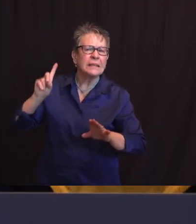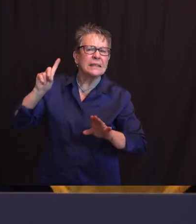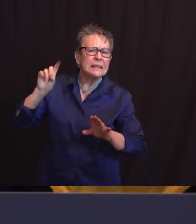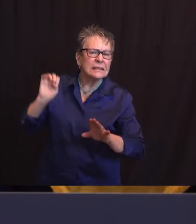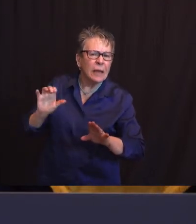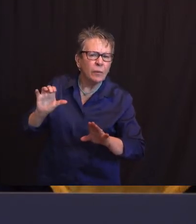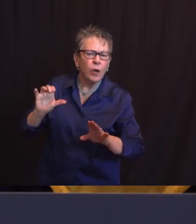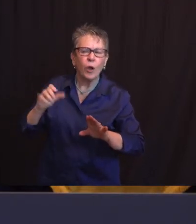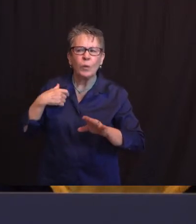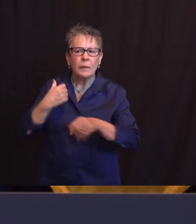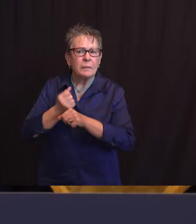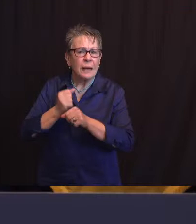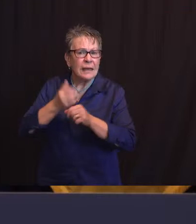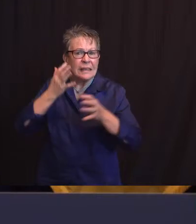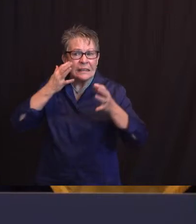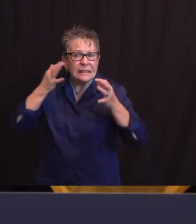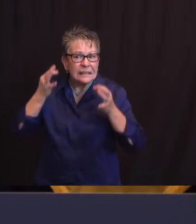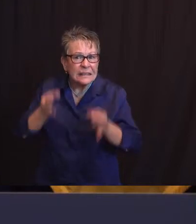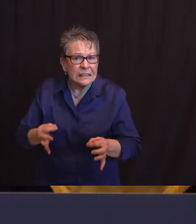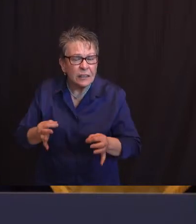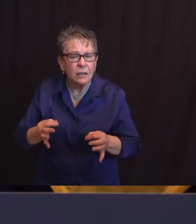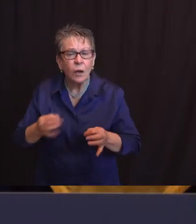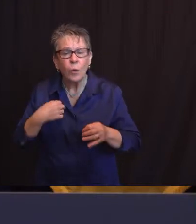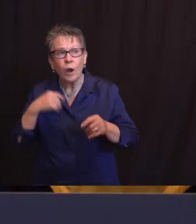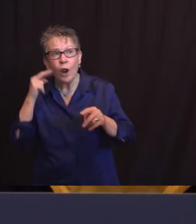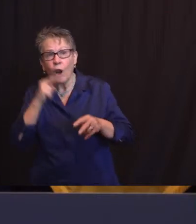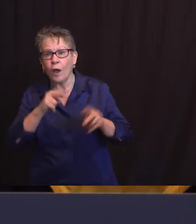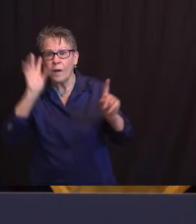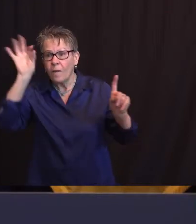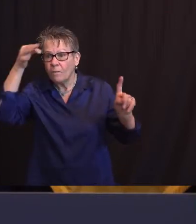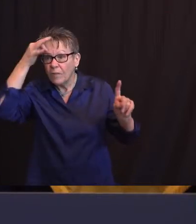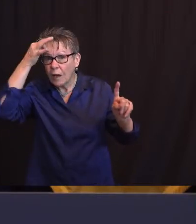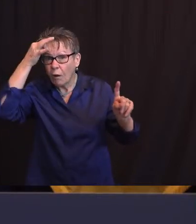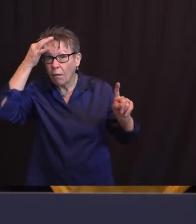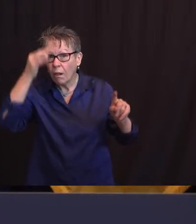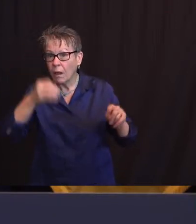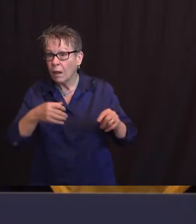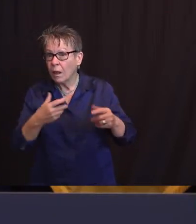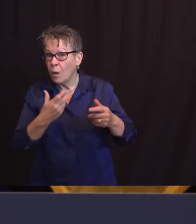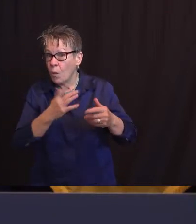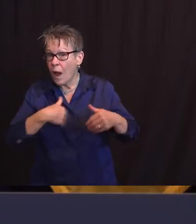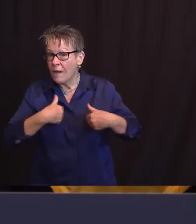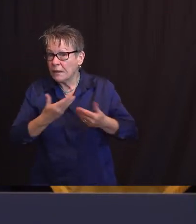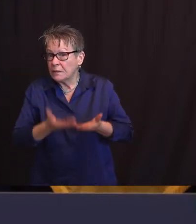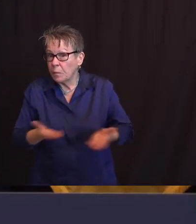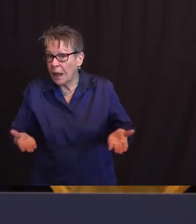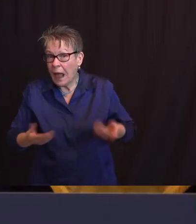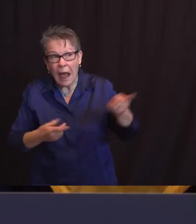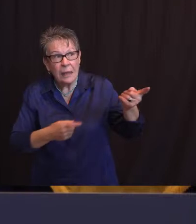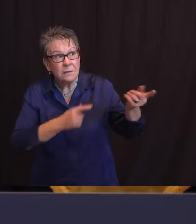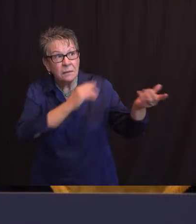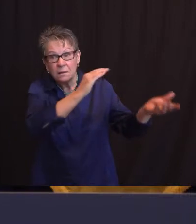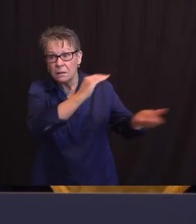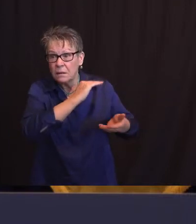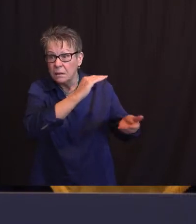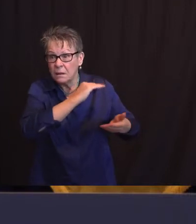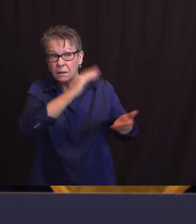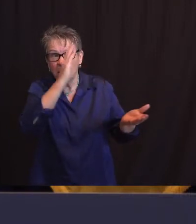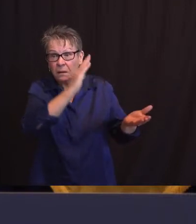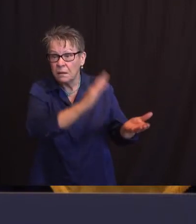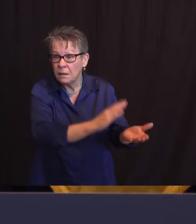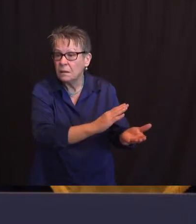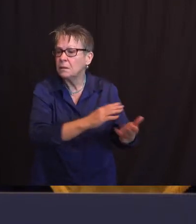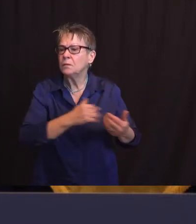be a lot lower than we were originally expecting, that we built, and under Judy's leadership, built out the distribution